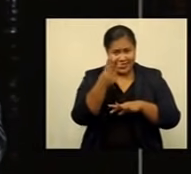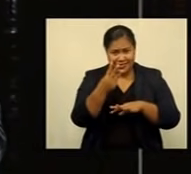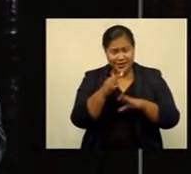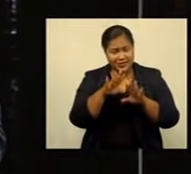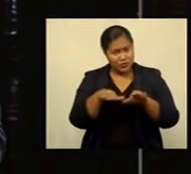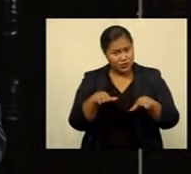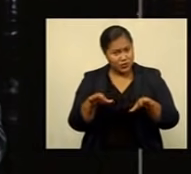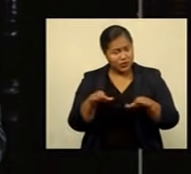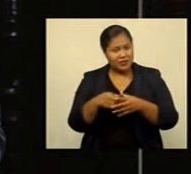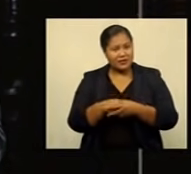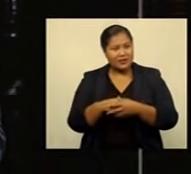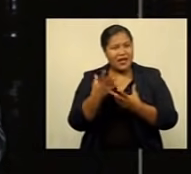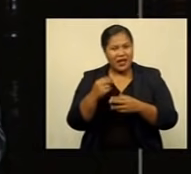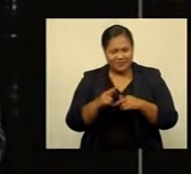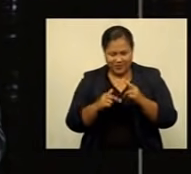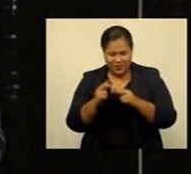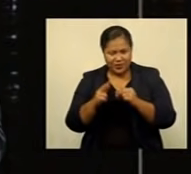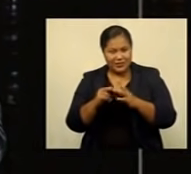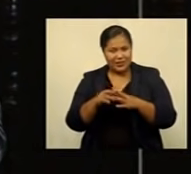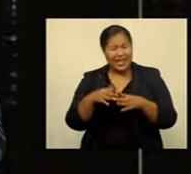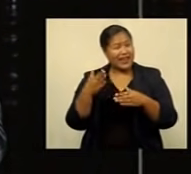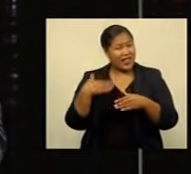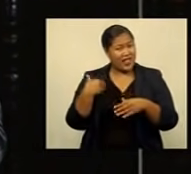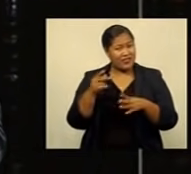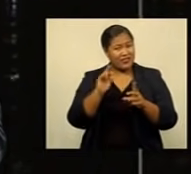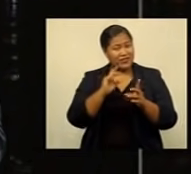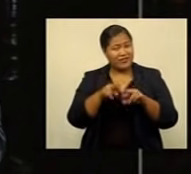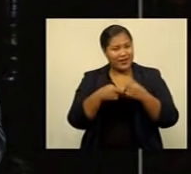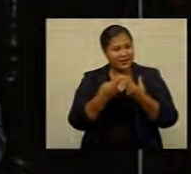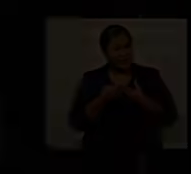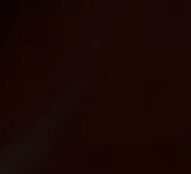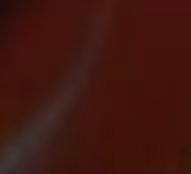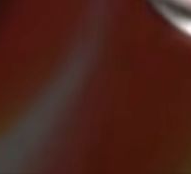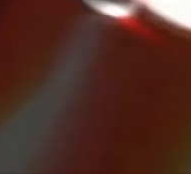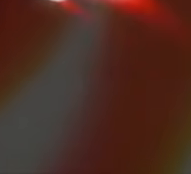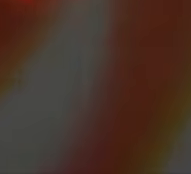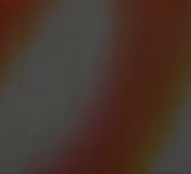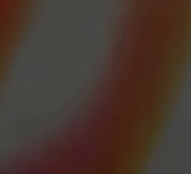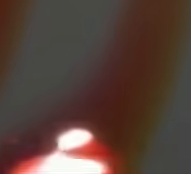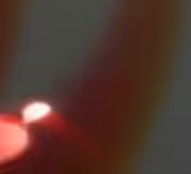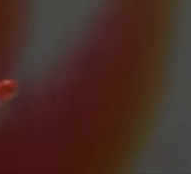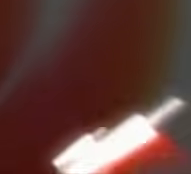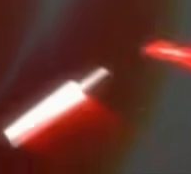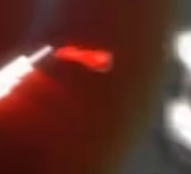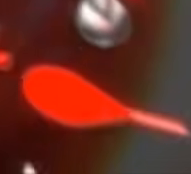happy relationship is still their priority, and now they're helping others.